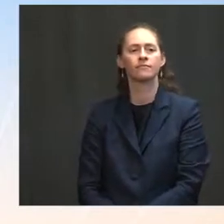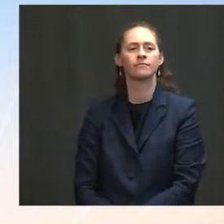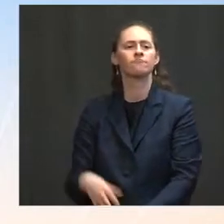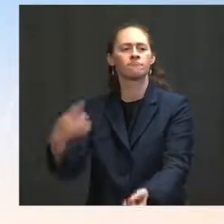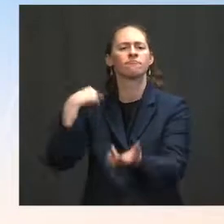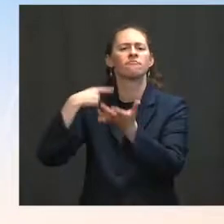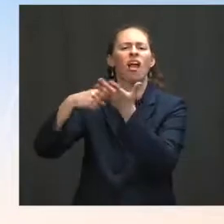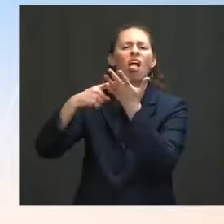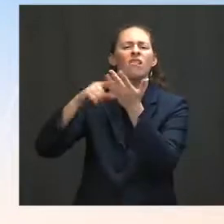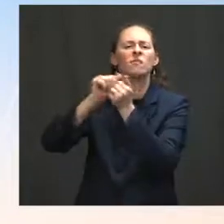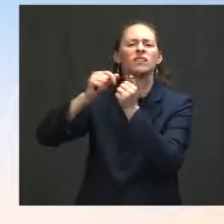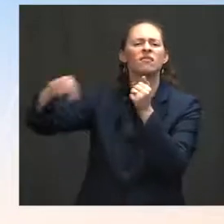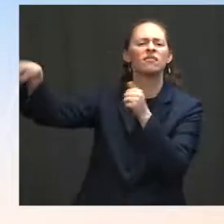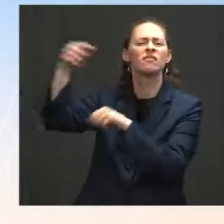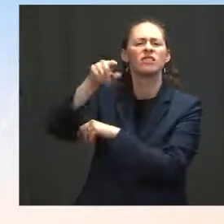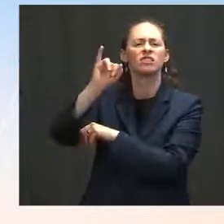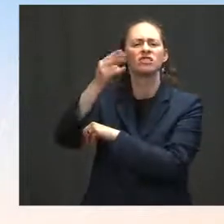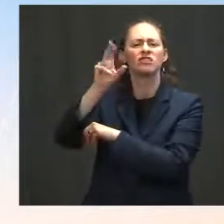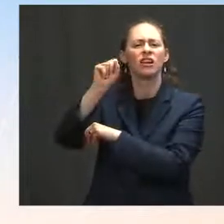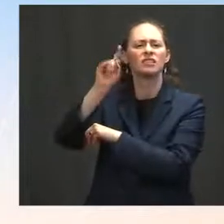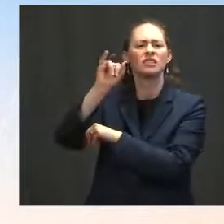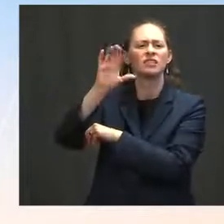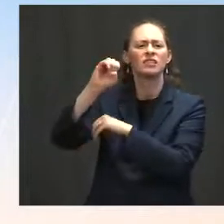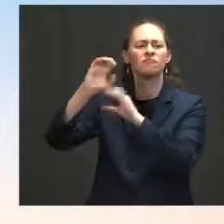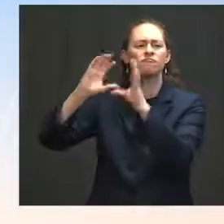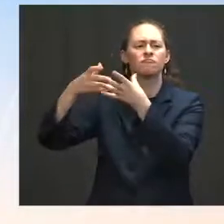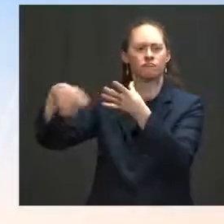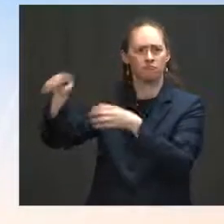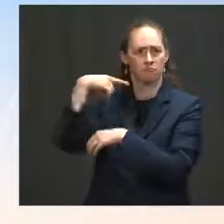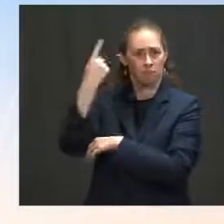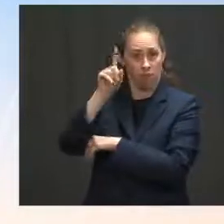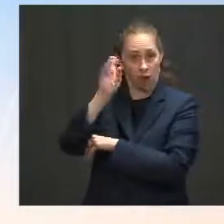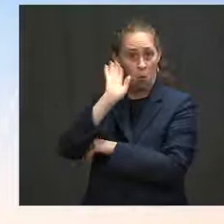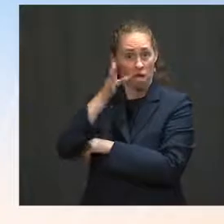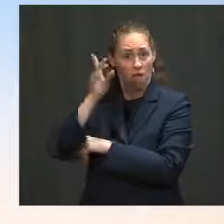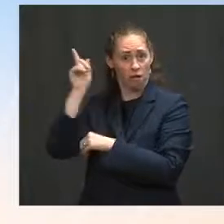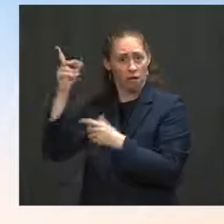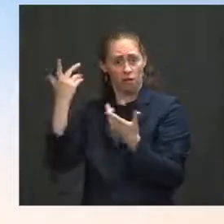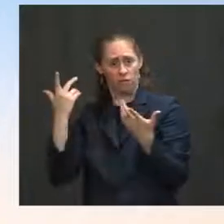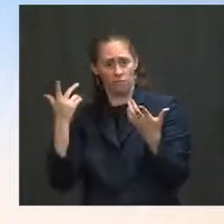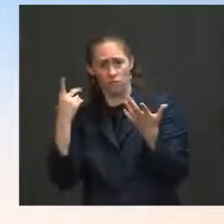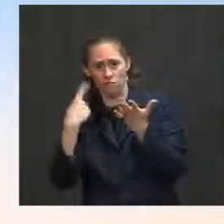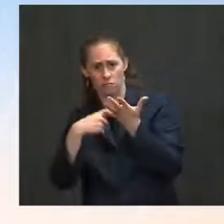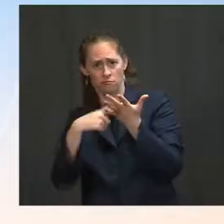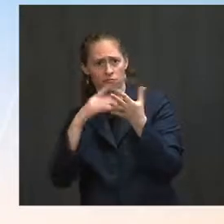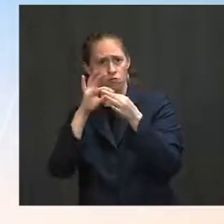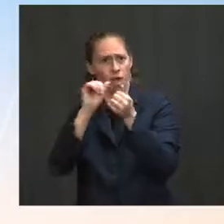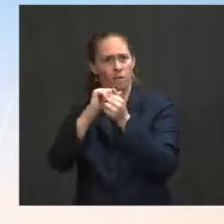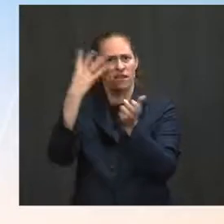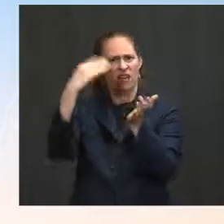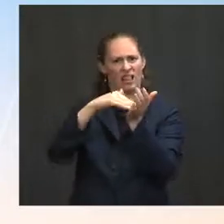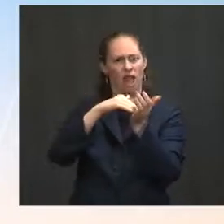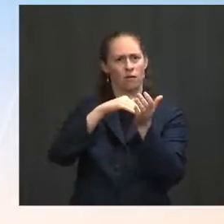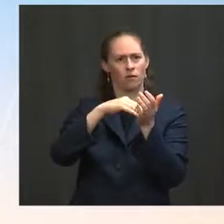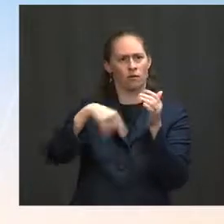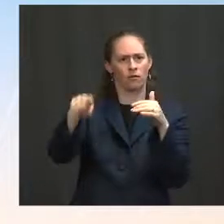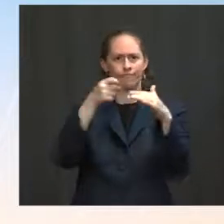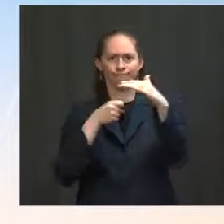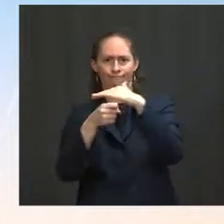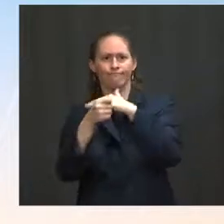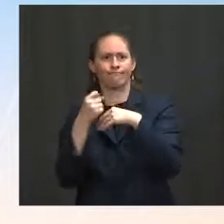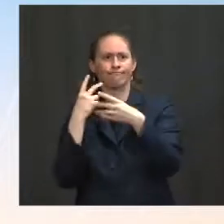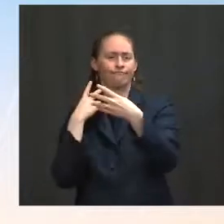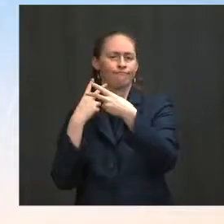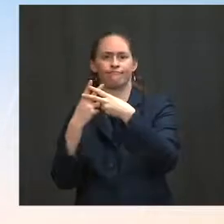is going to address the over 4,000 inmates, low offender inmates that are sent home due to the pandemic that may have to go